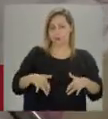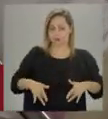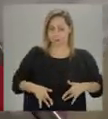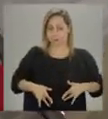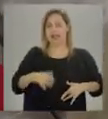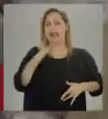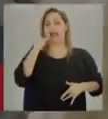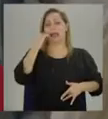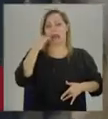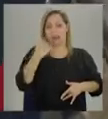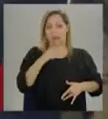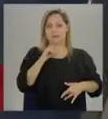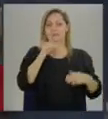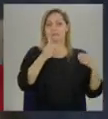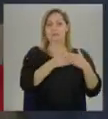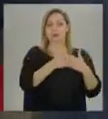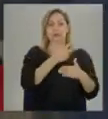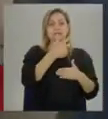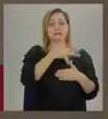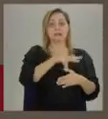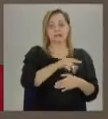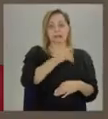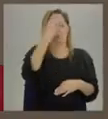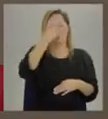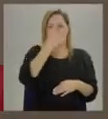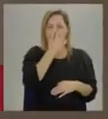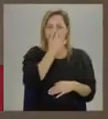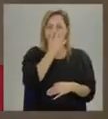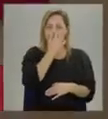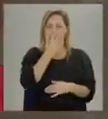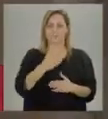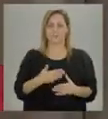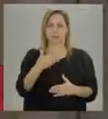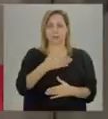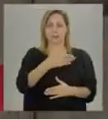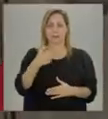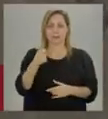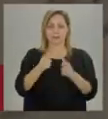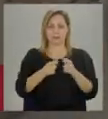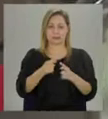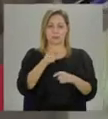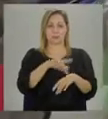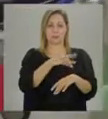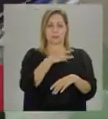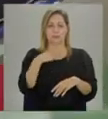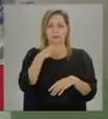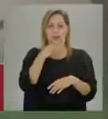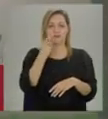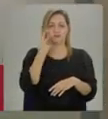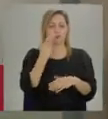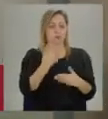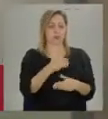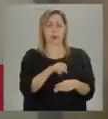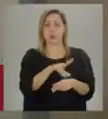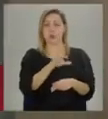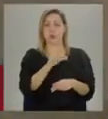pneumonia, and it is killing hundreds each day. There are now 15 patients. The doctors say they've seen nothing like it before,